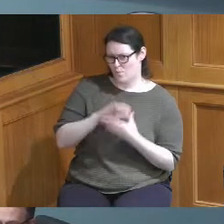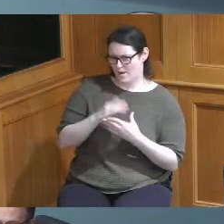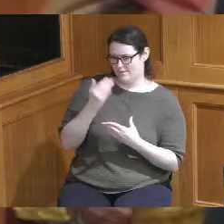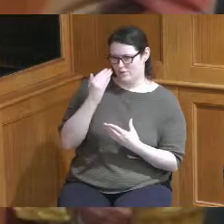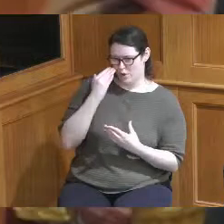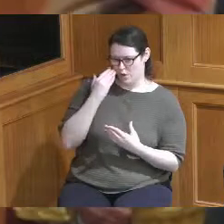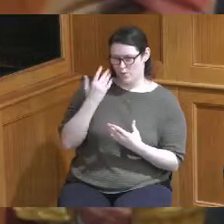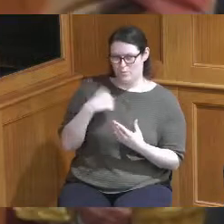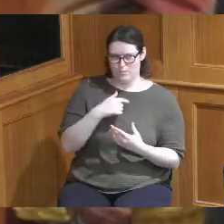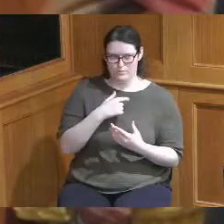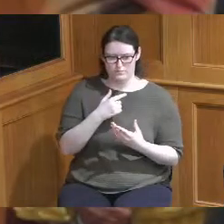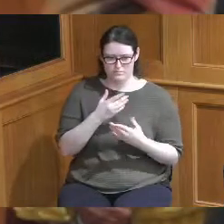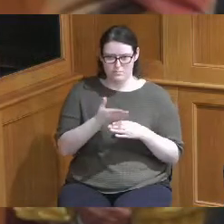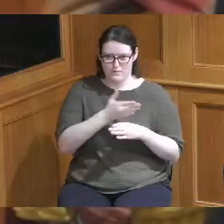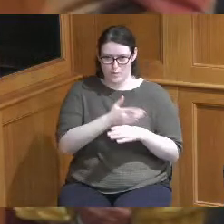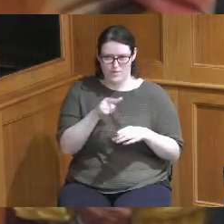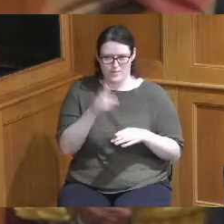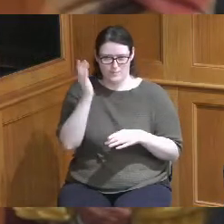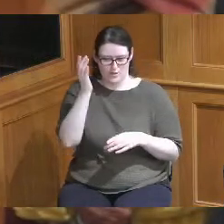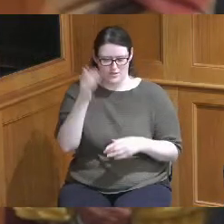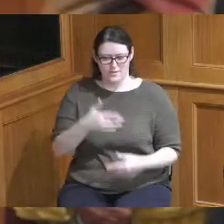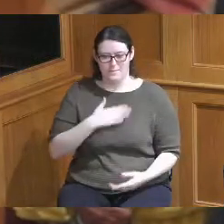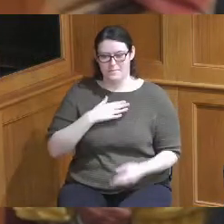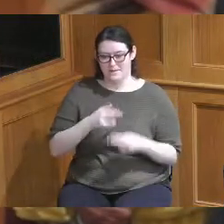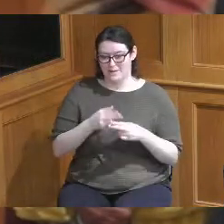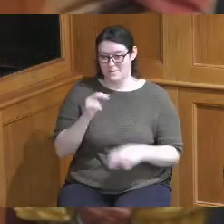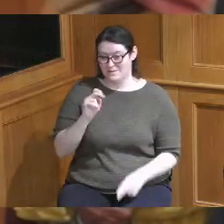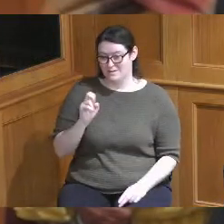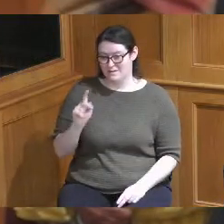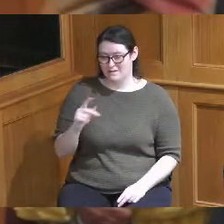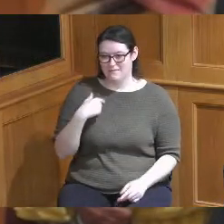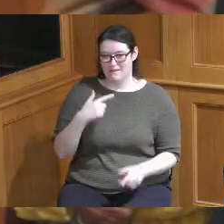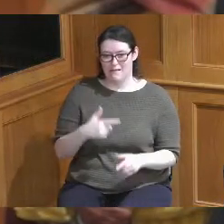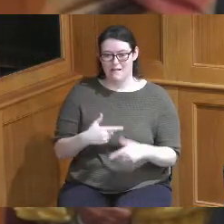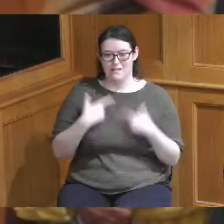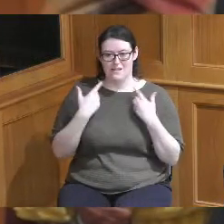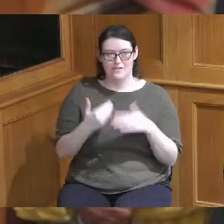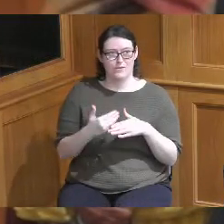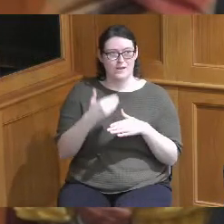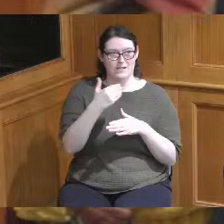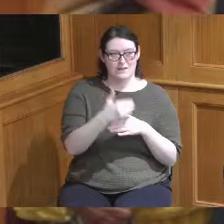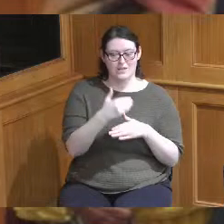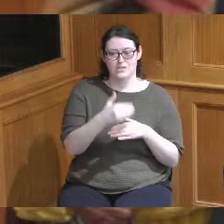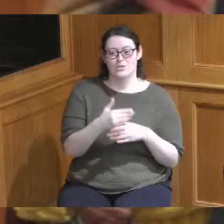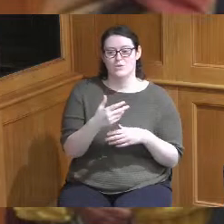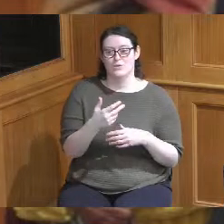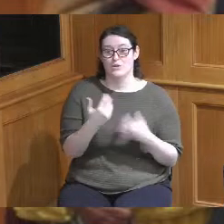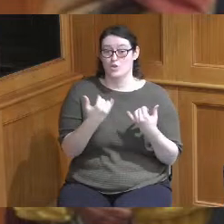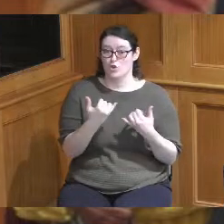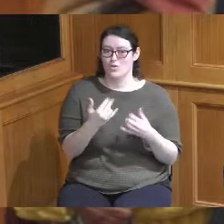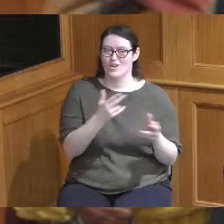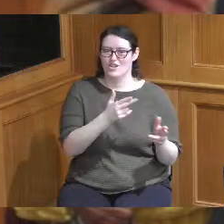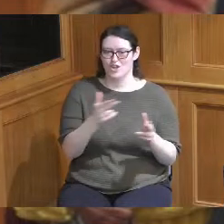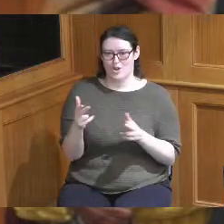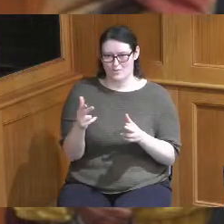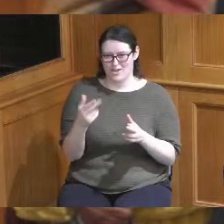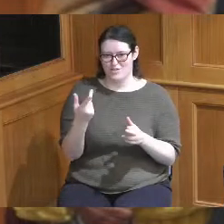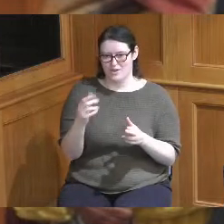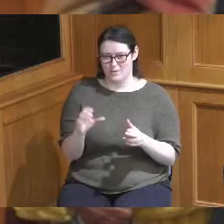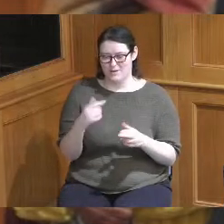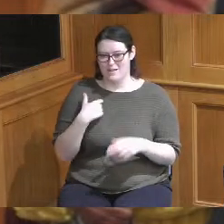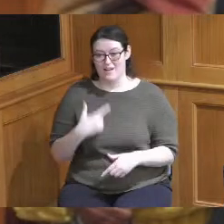make this presentation. My name is Nick Burkwine. I live down the street from the current Hamilton County Sheriff's gun range. I have lived in